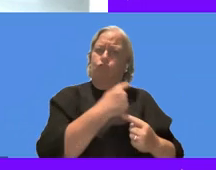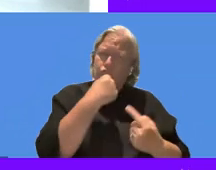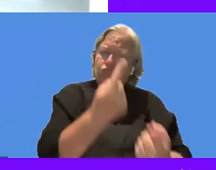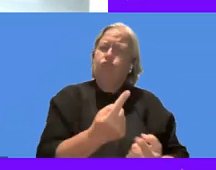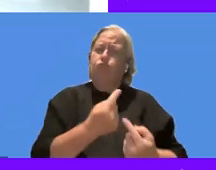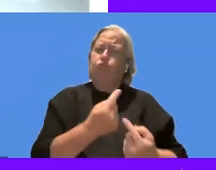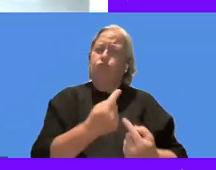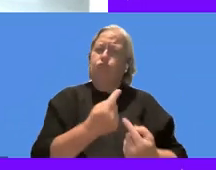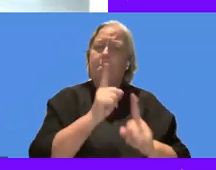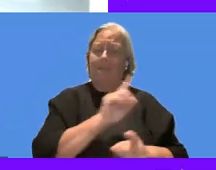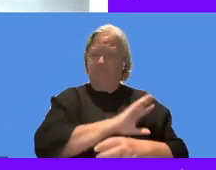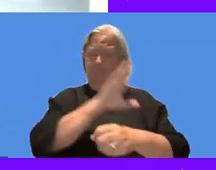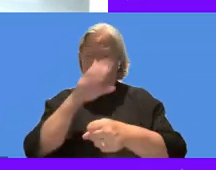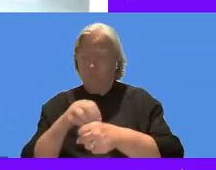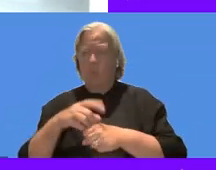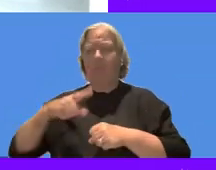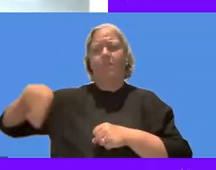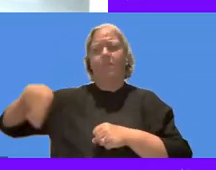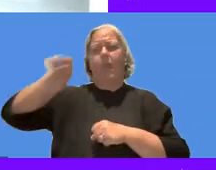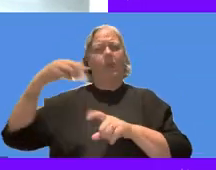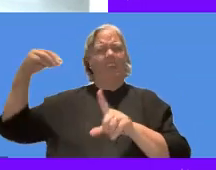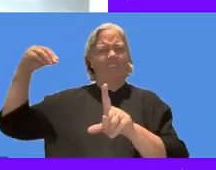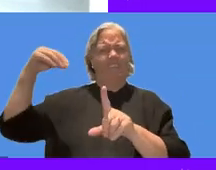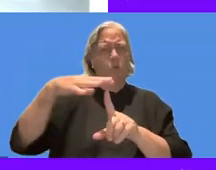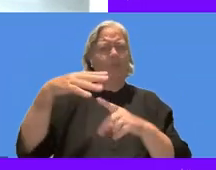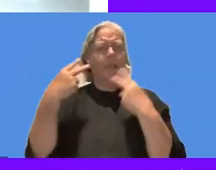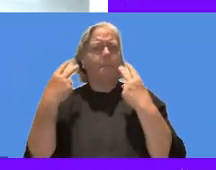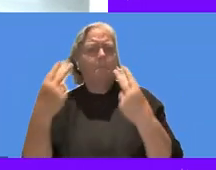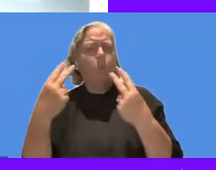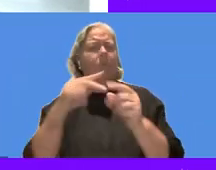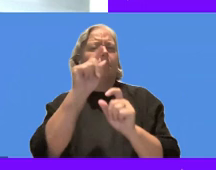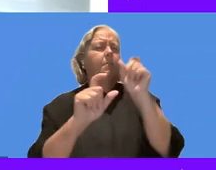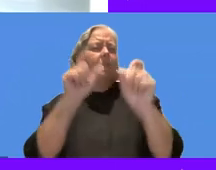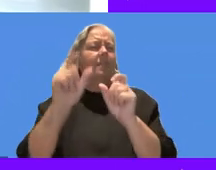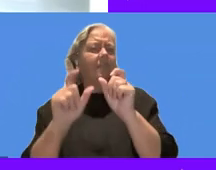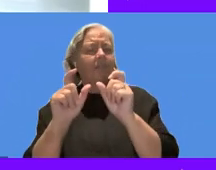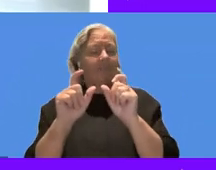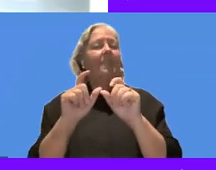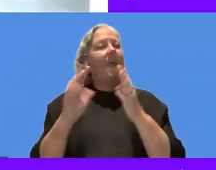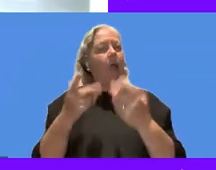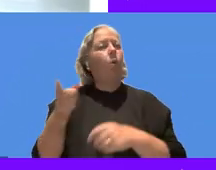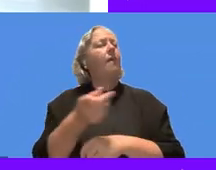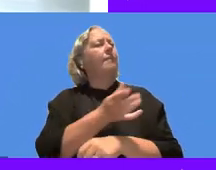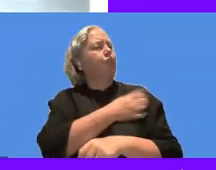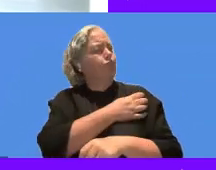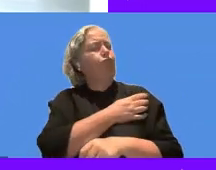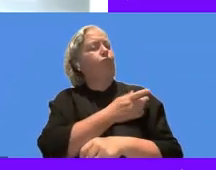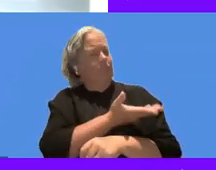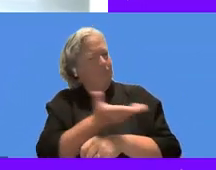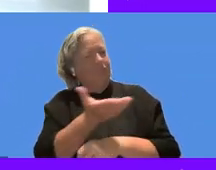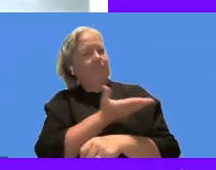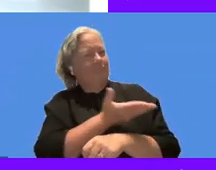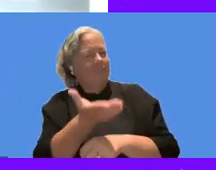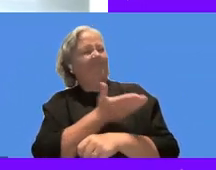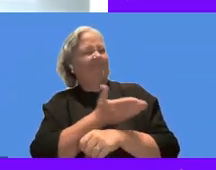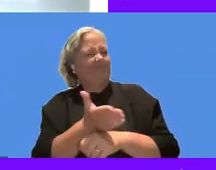with influential decision makers. And that way, that's how you can empower them and hopefully be active participants in the change needed in their